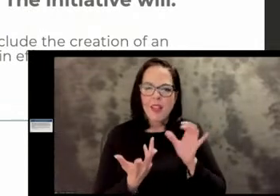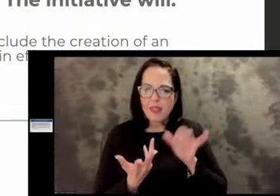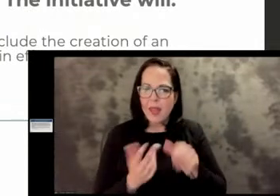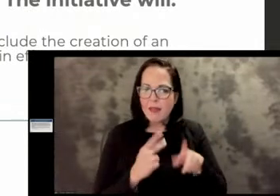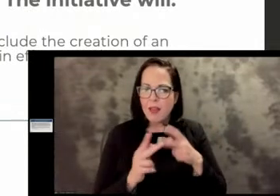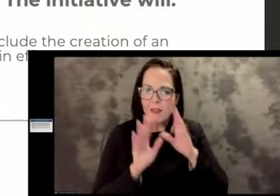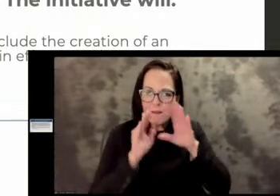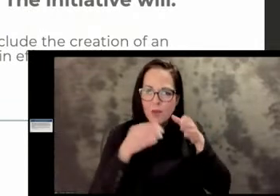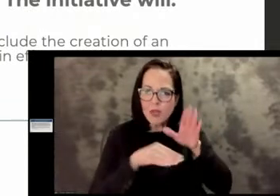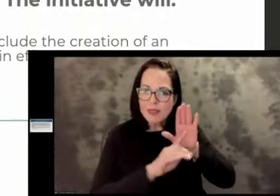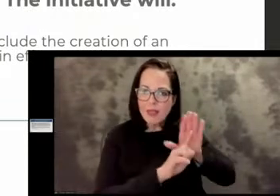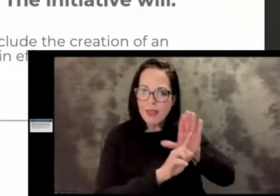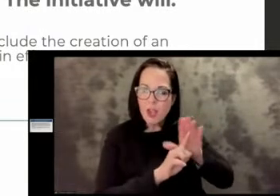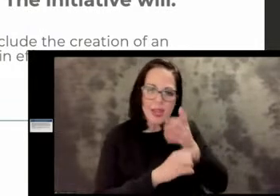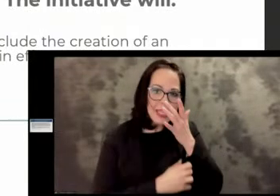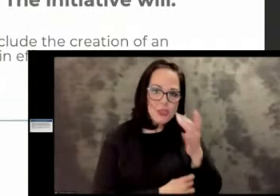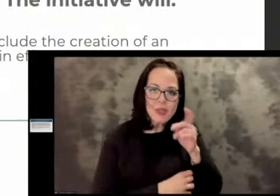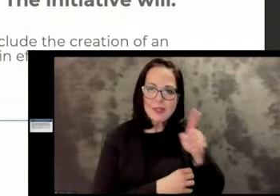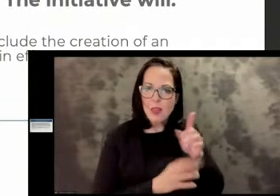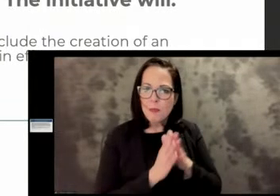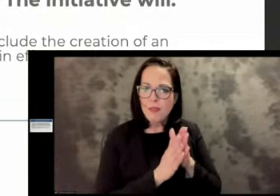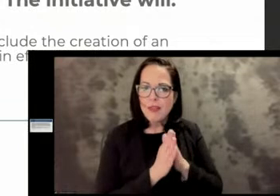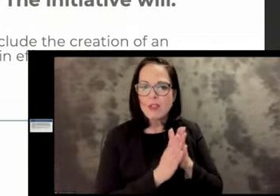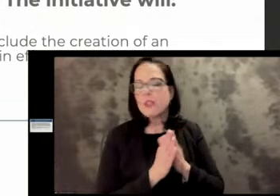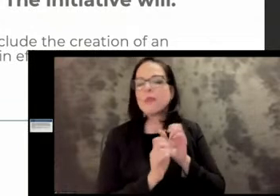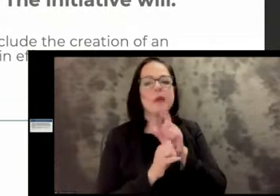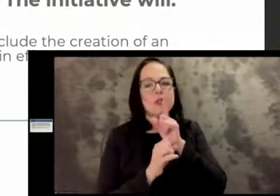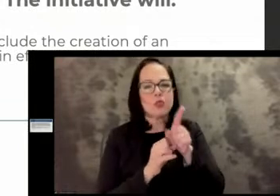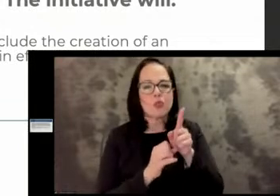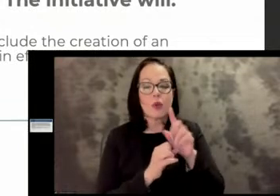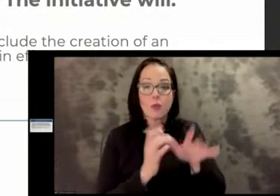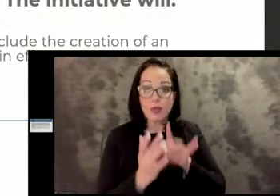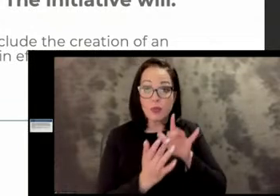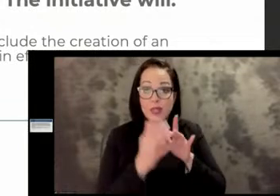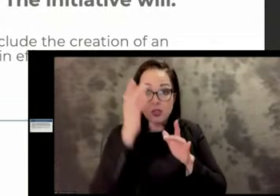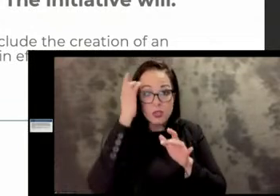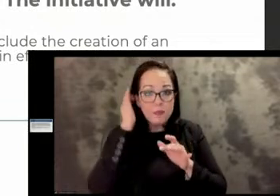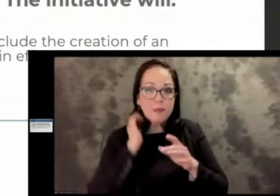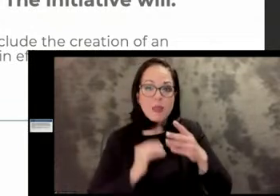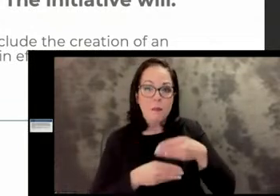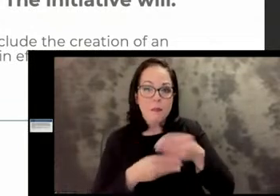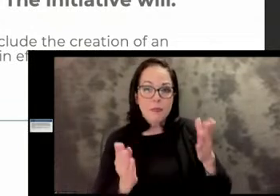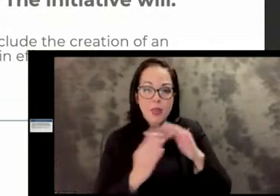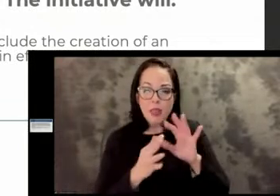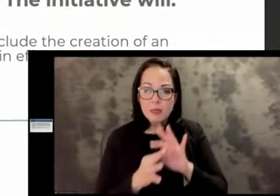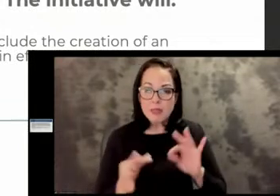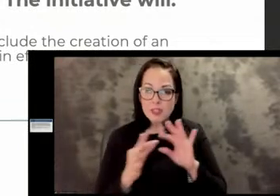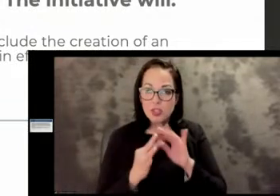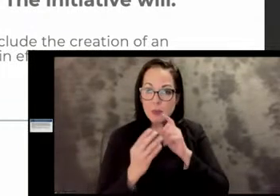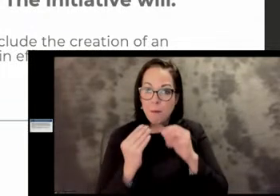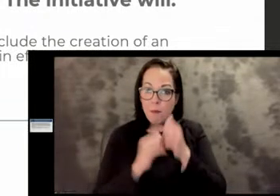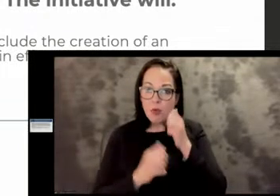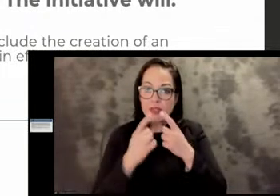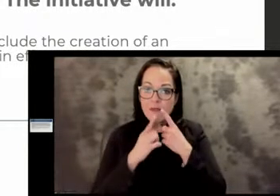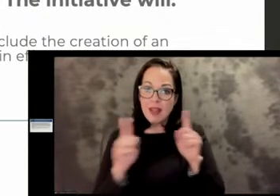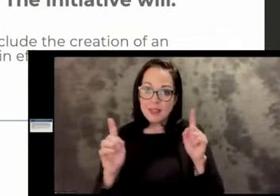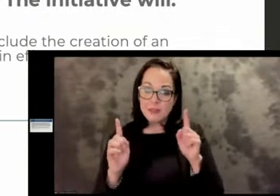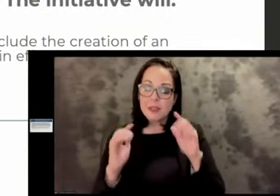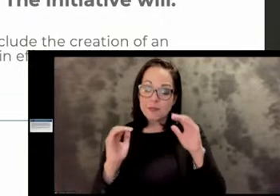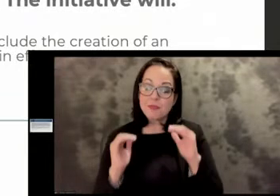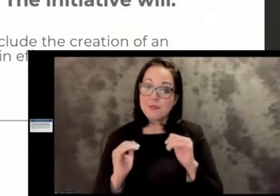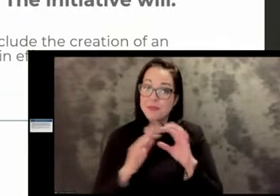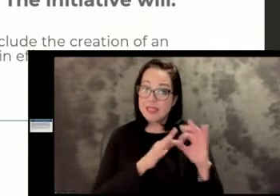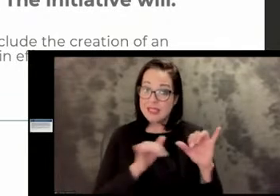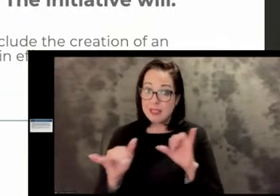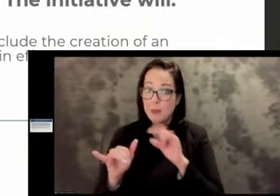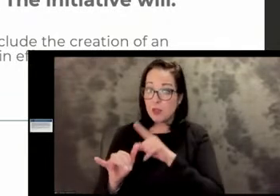their motivations, and making sure that we can reach those messages most effectively. Similar to my colleague and the